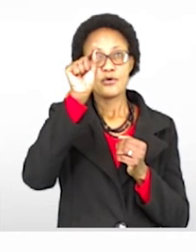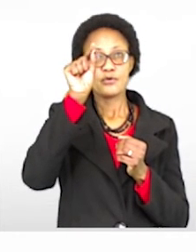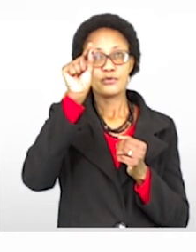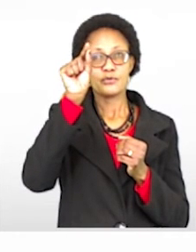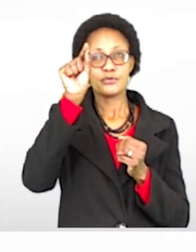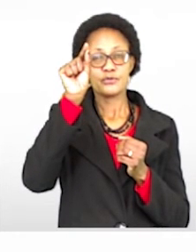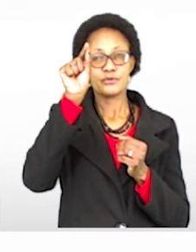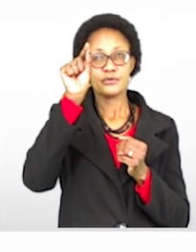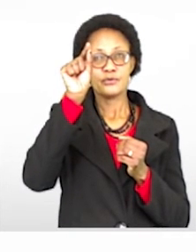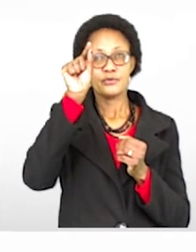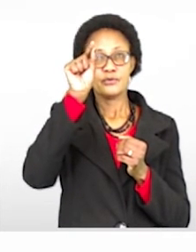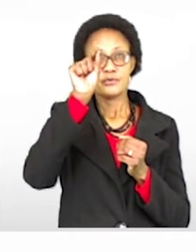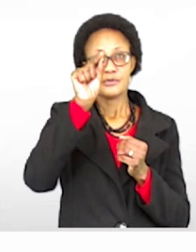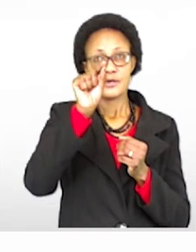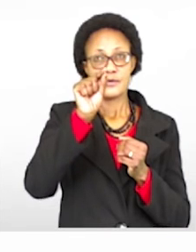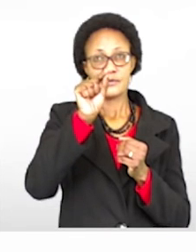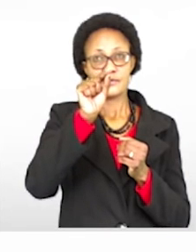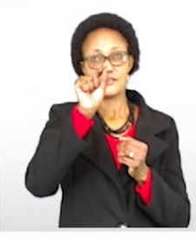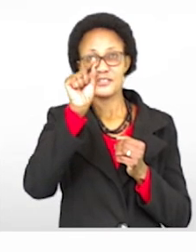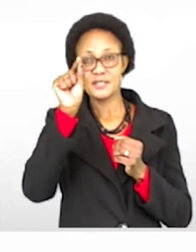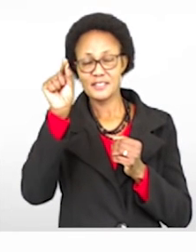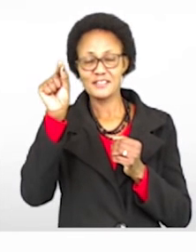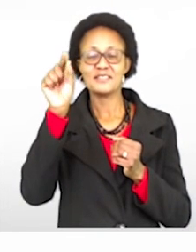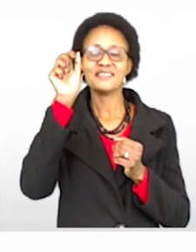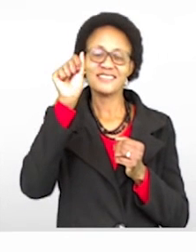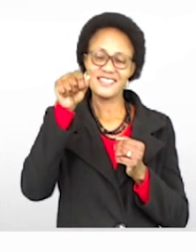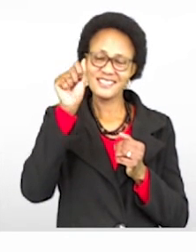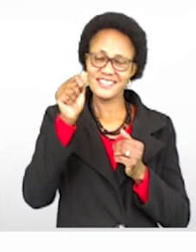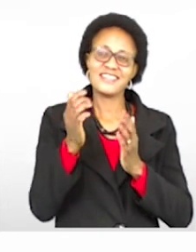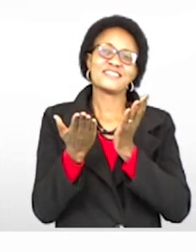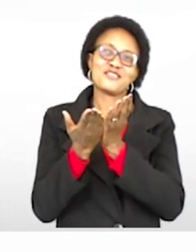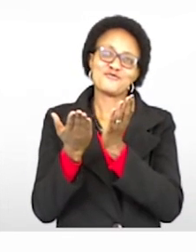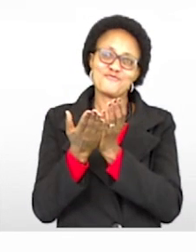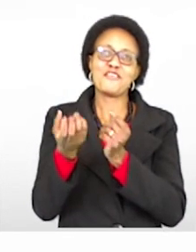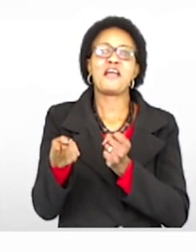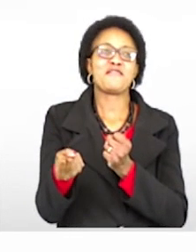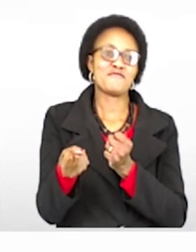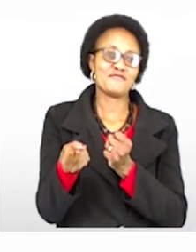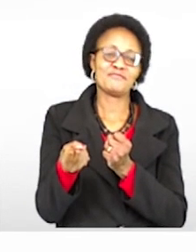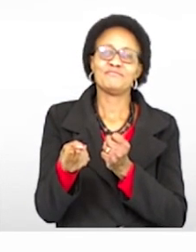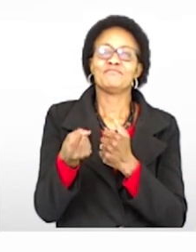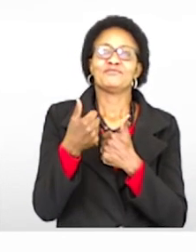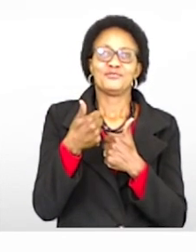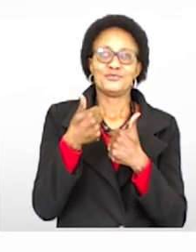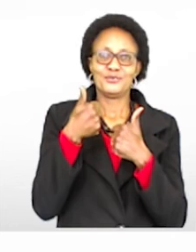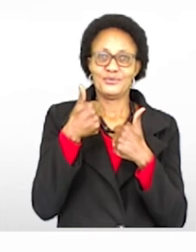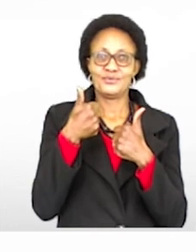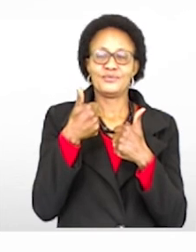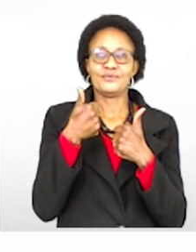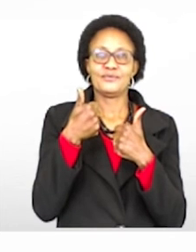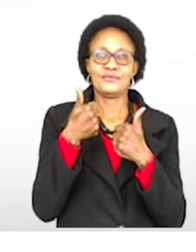turn down and he's at school now. Well done. I hope he didn't